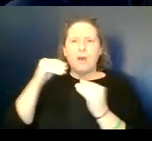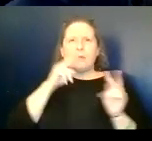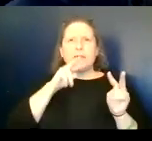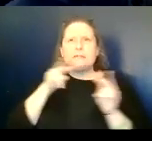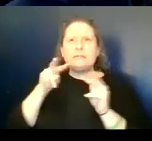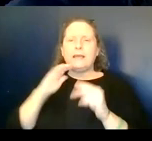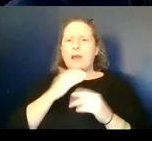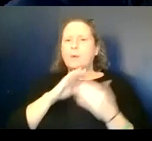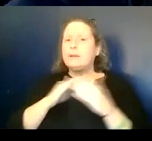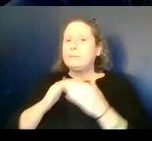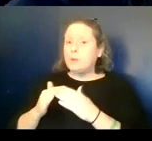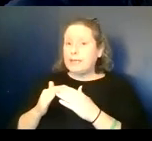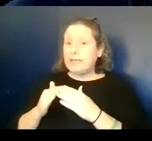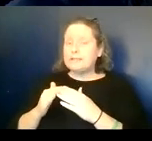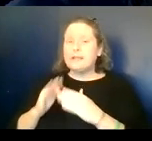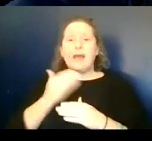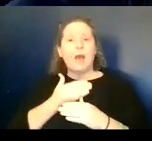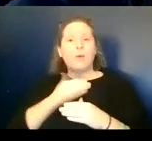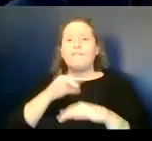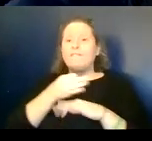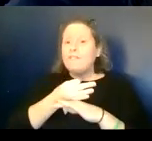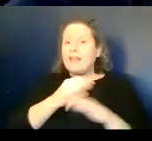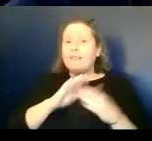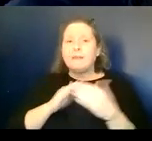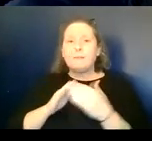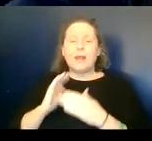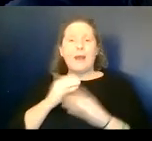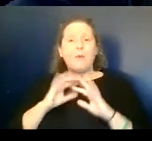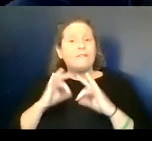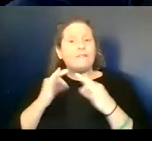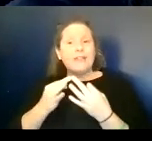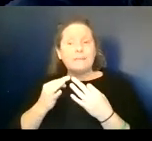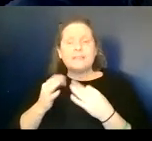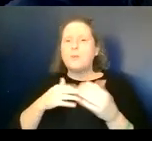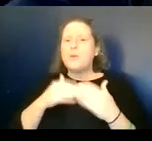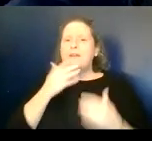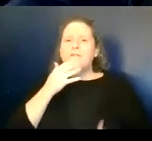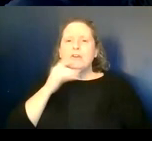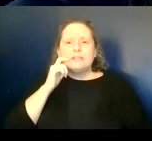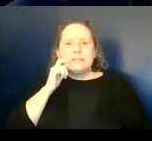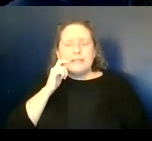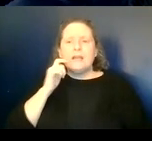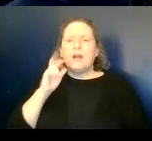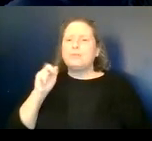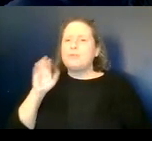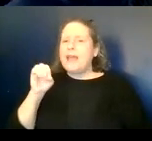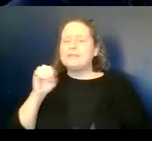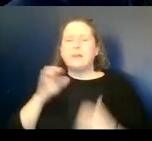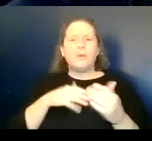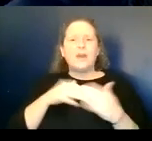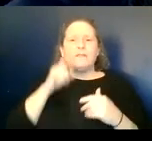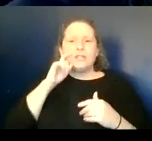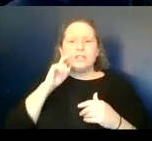our families, whatever race we are, whatever gender we are. So we are kind of receiving